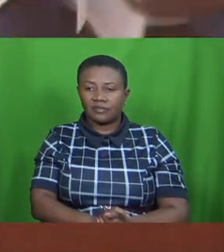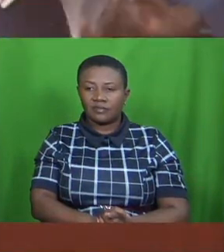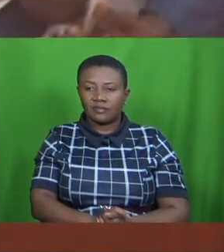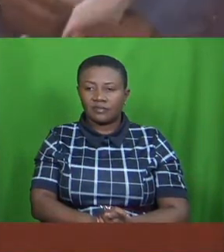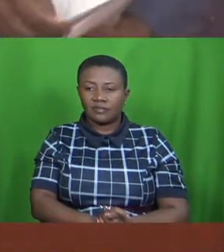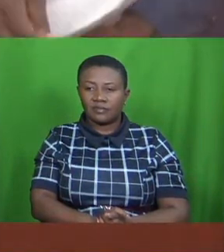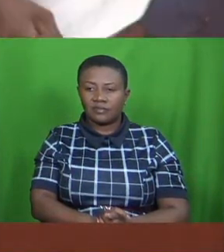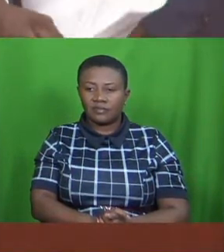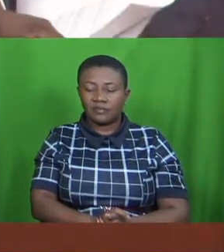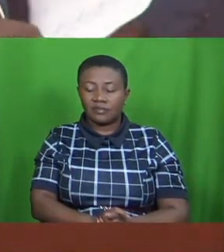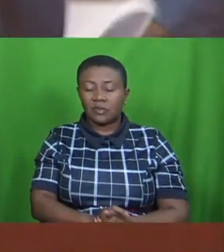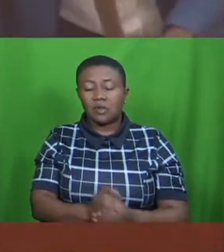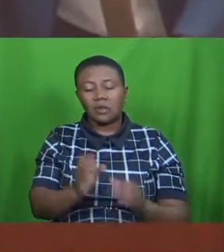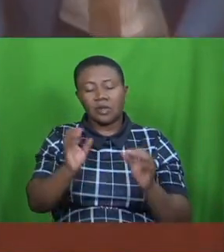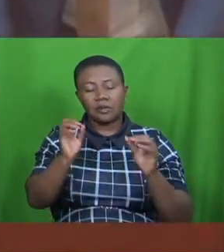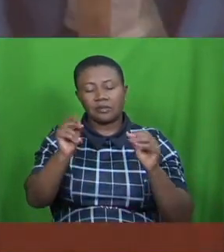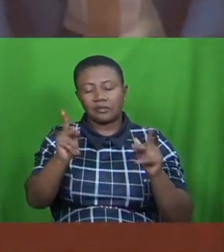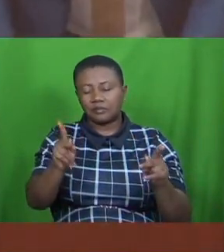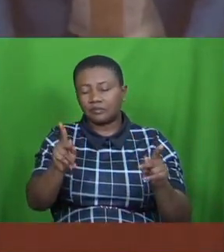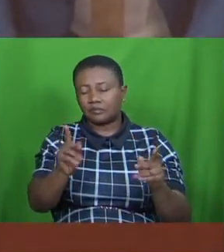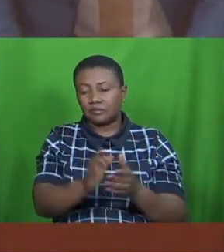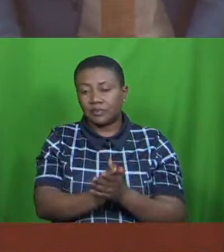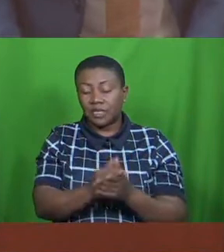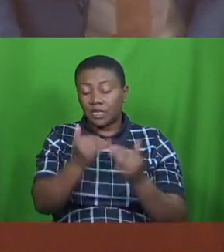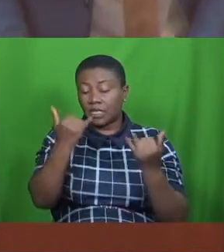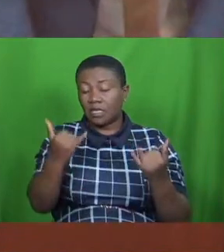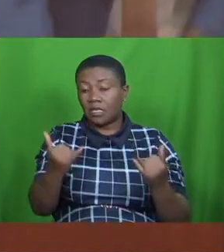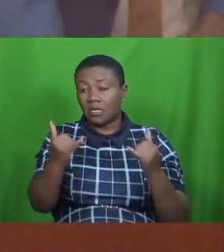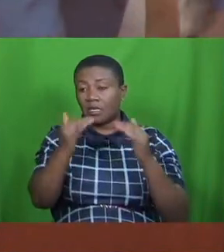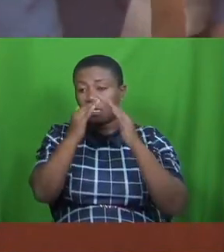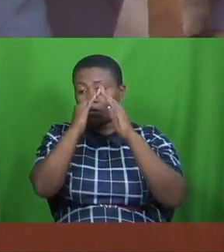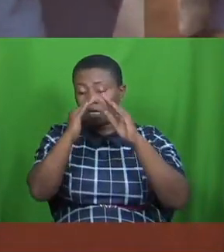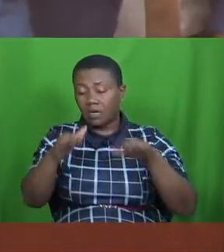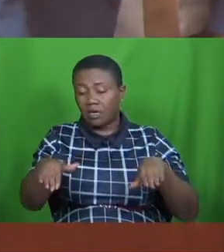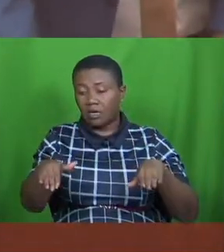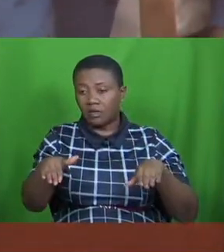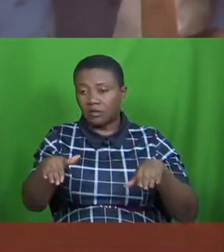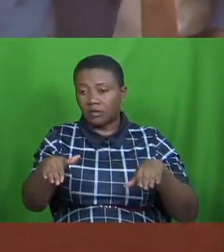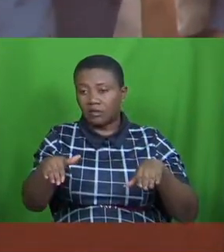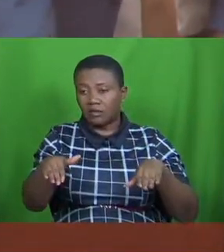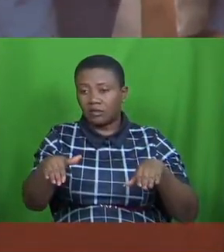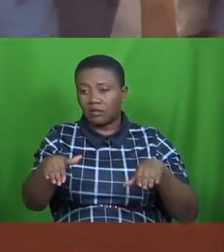The House is accordingly.